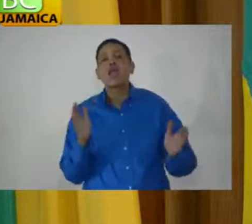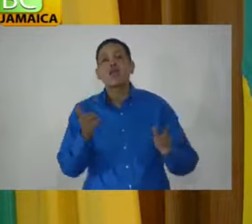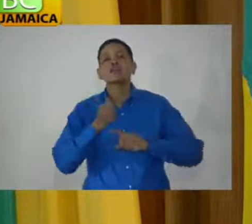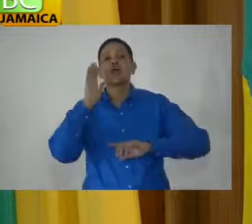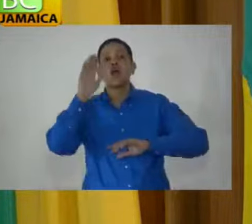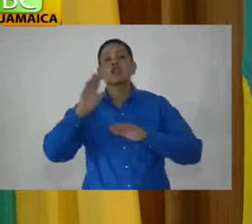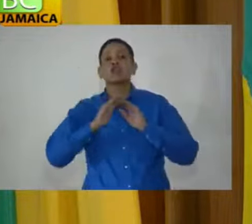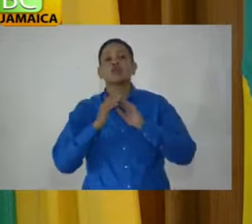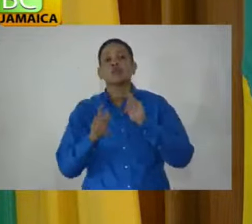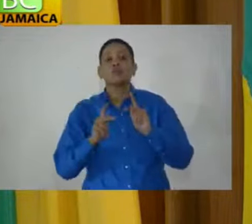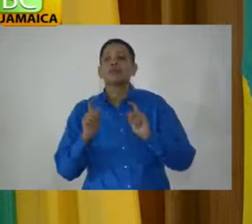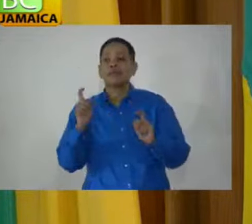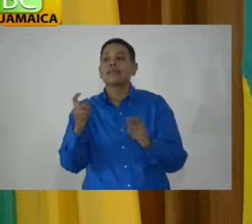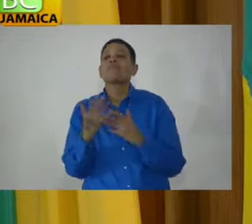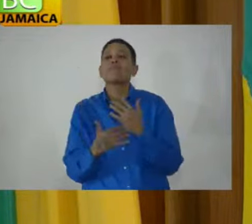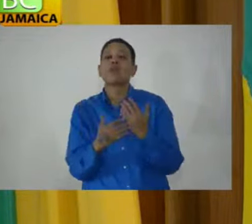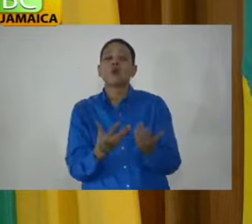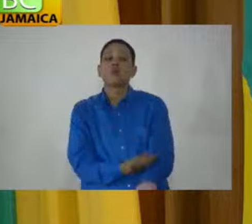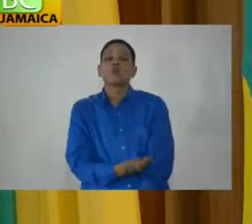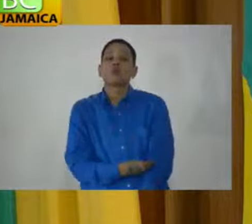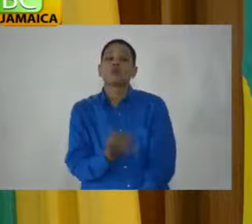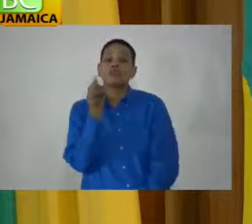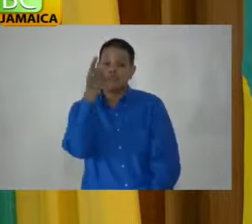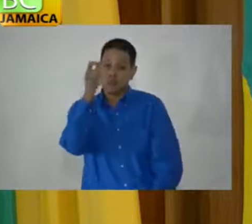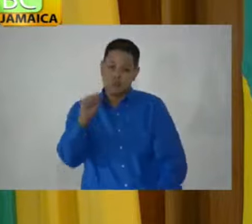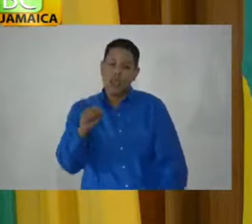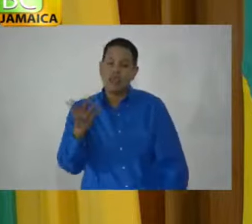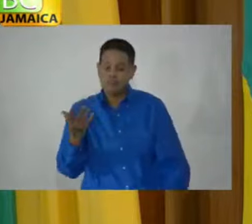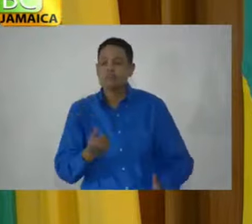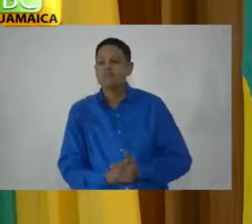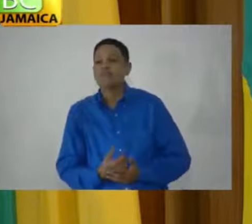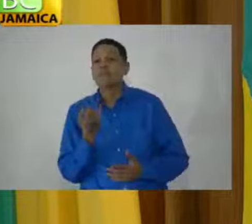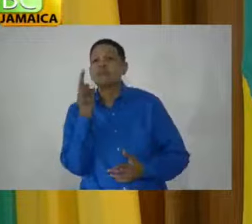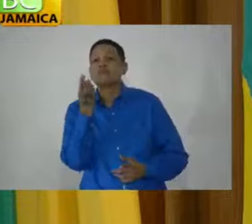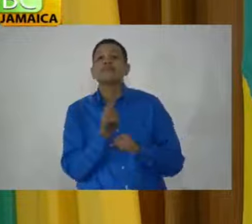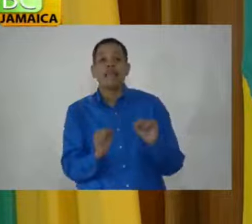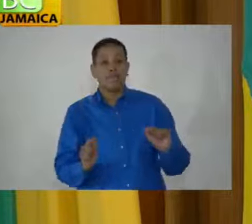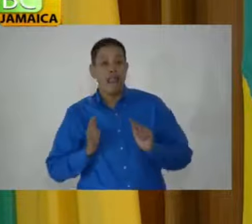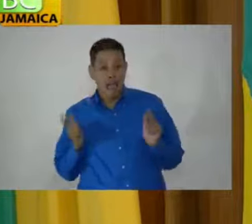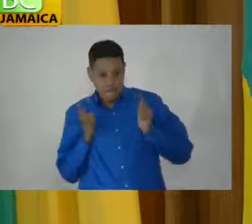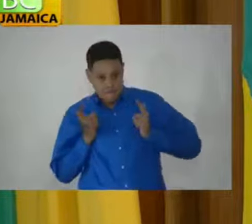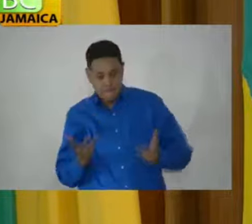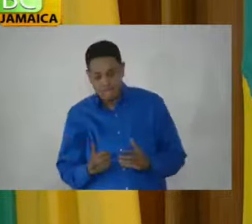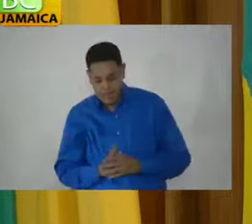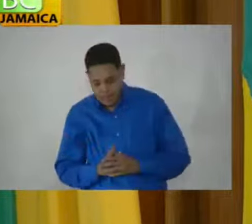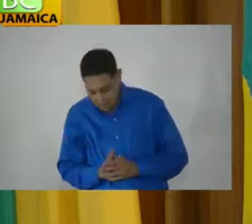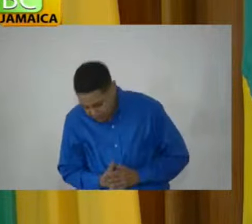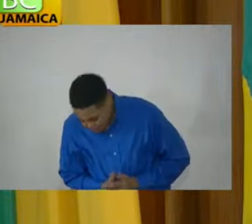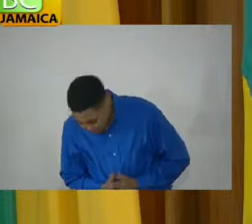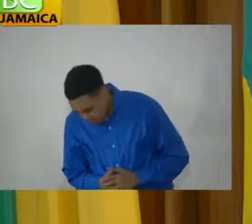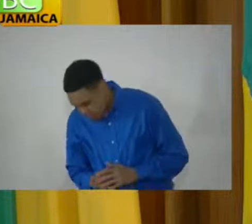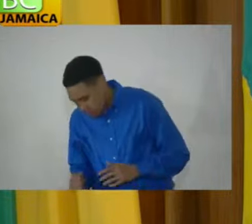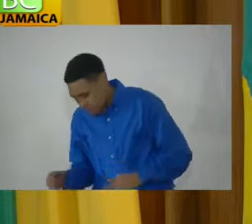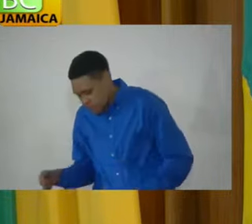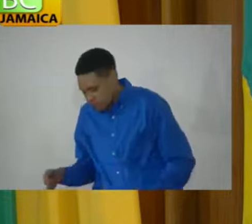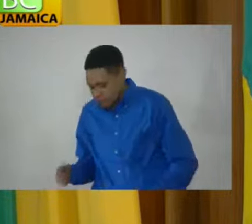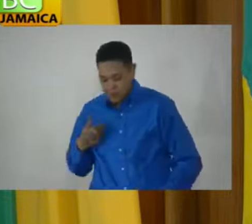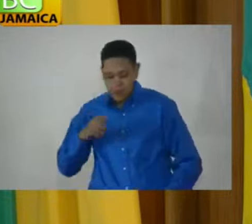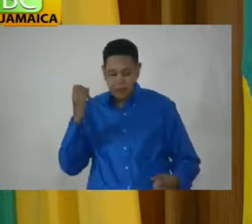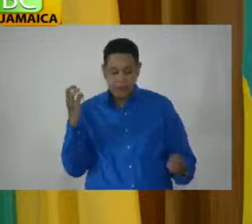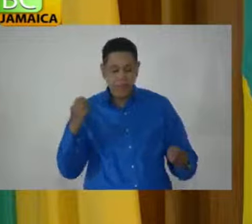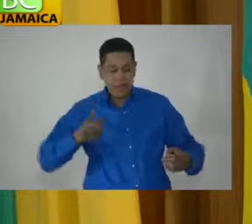all Jamaicans to give blood where they can so that it saves lives, we will, many